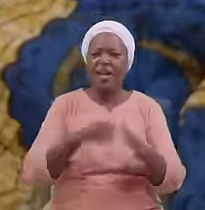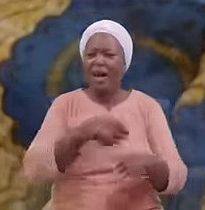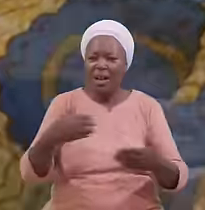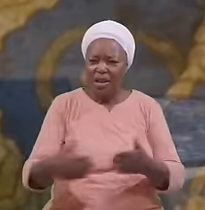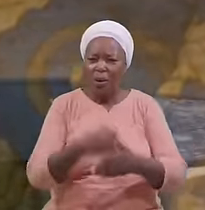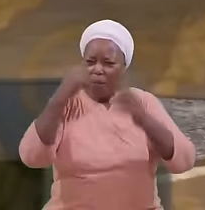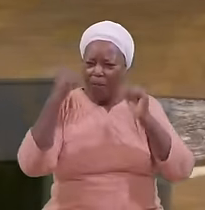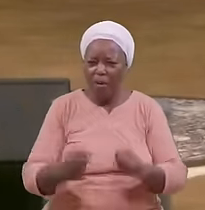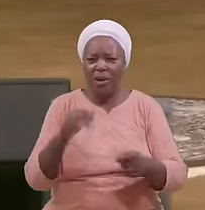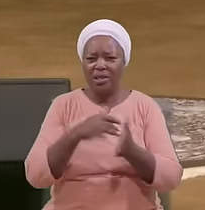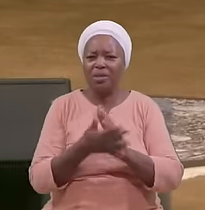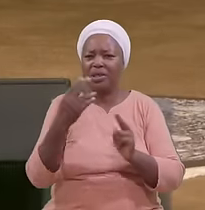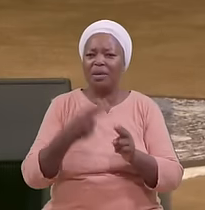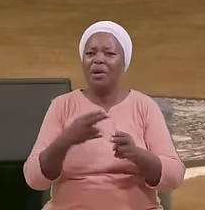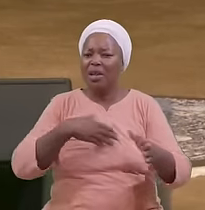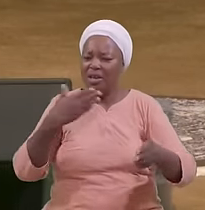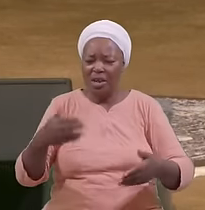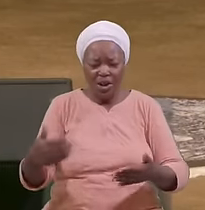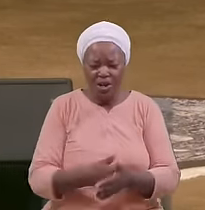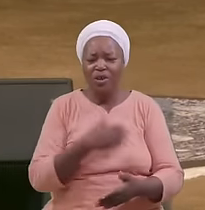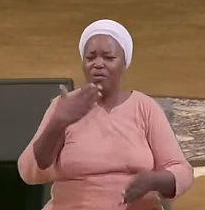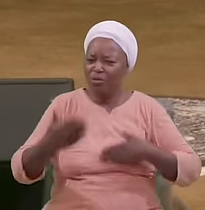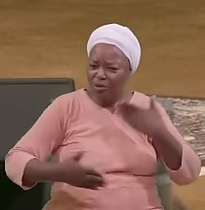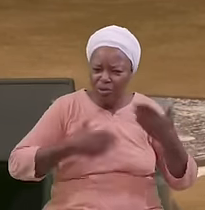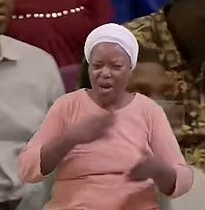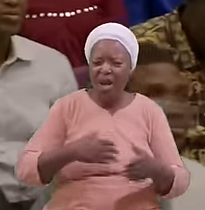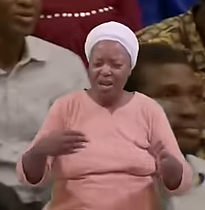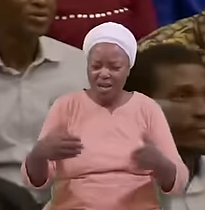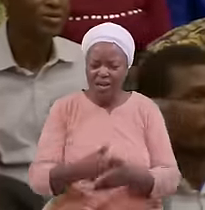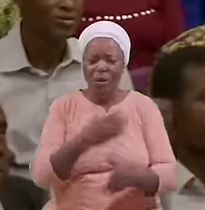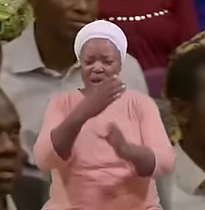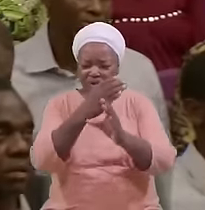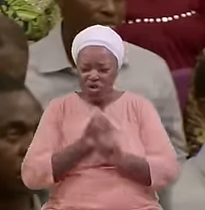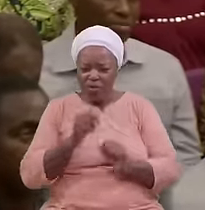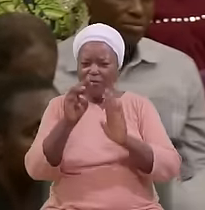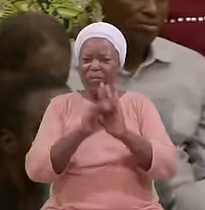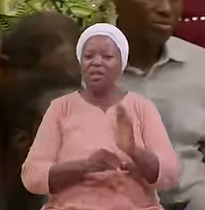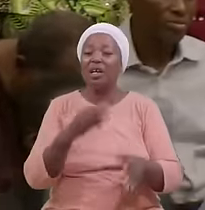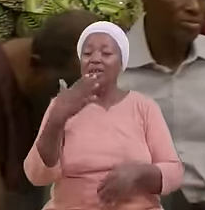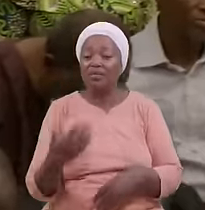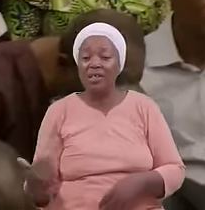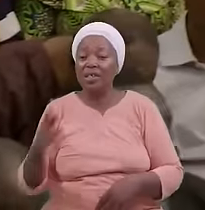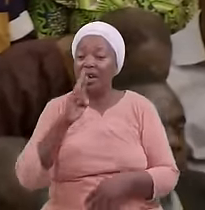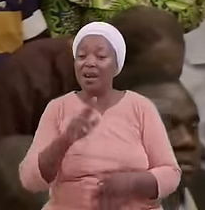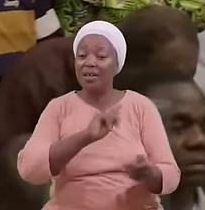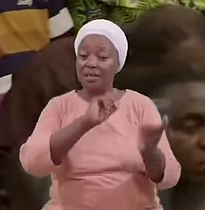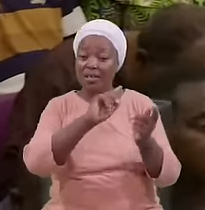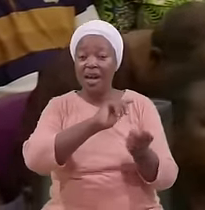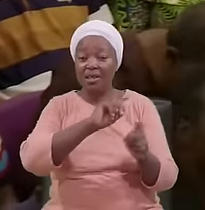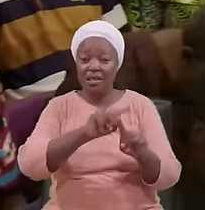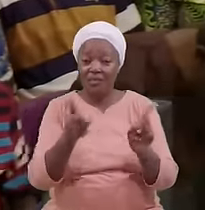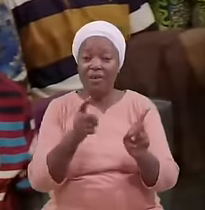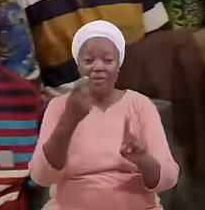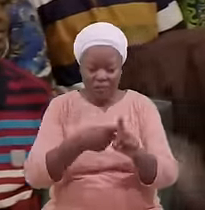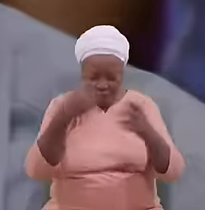power, new joy, new achievement. Things are different from this